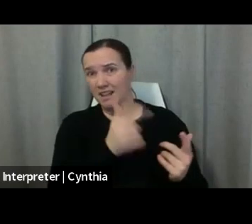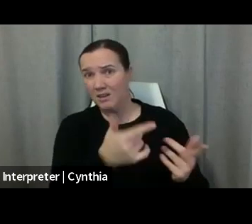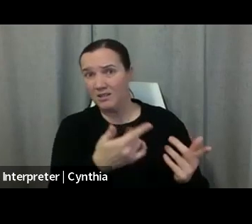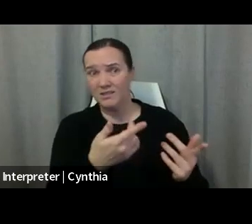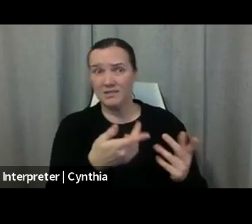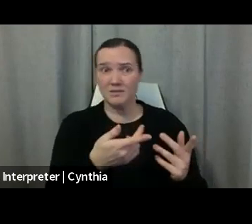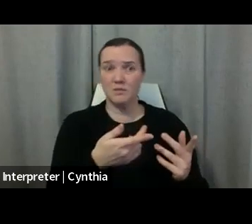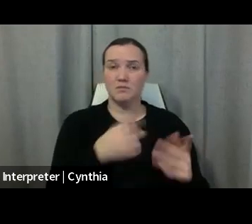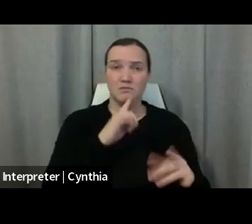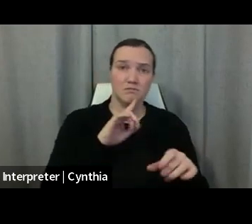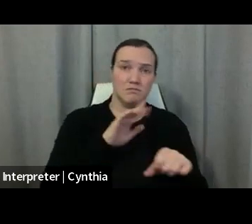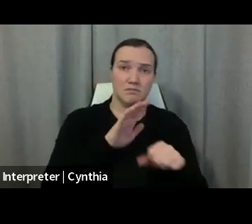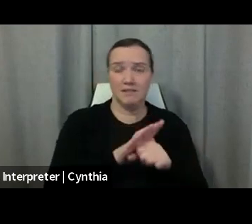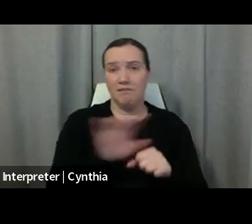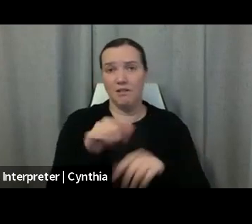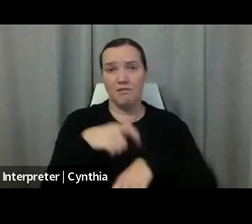to another time to do that.